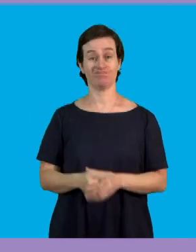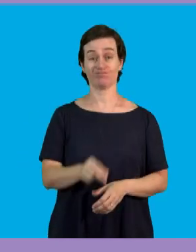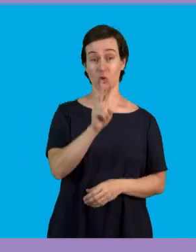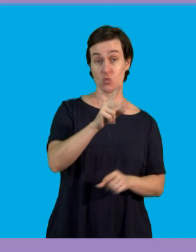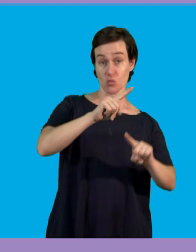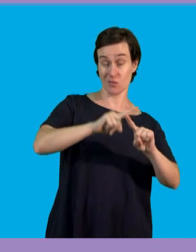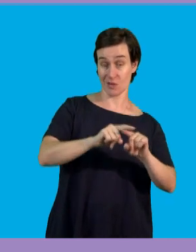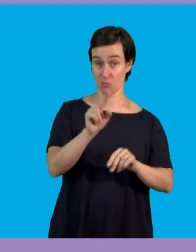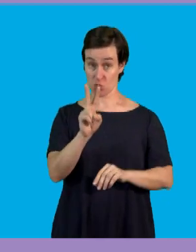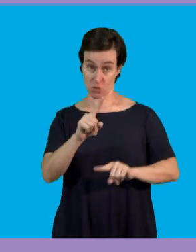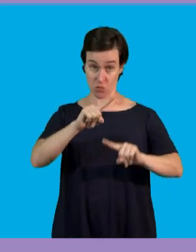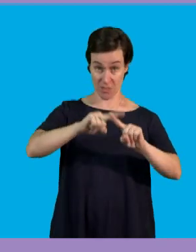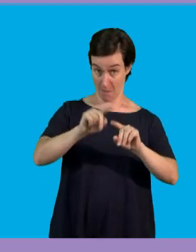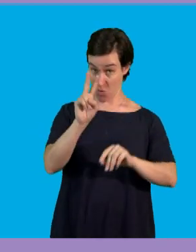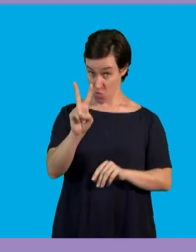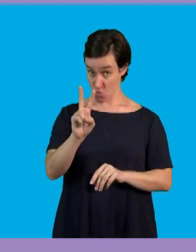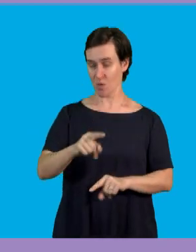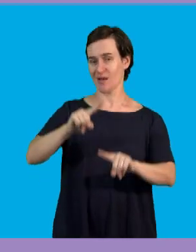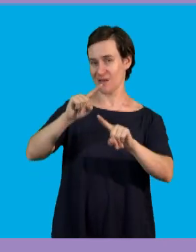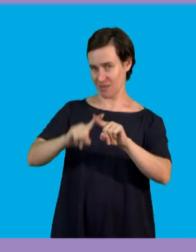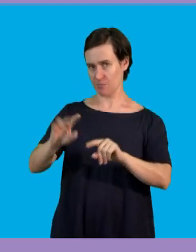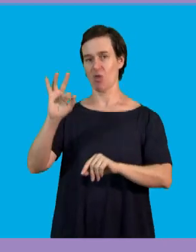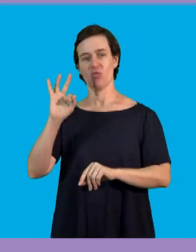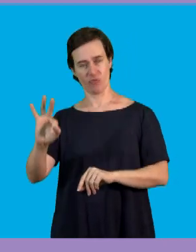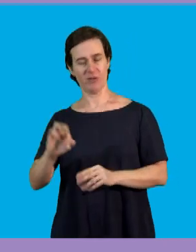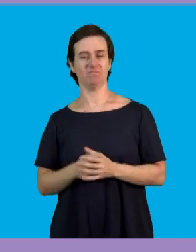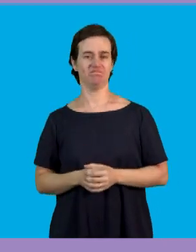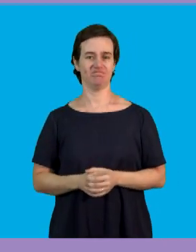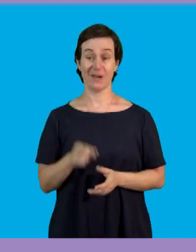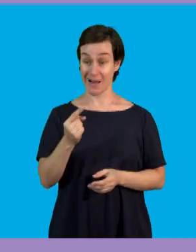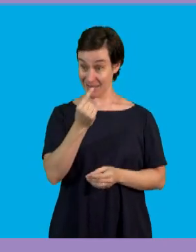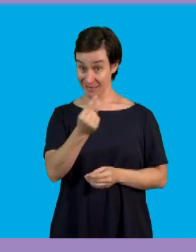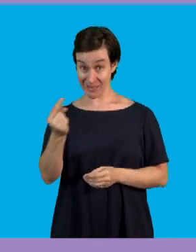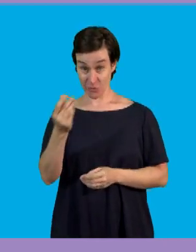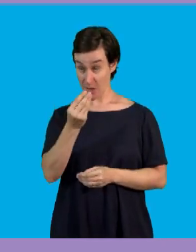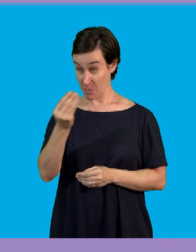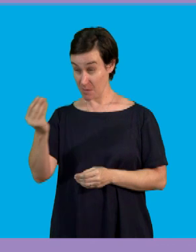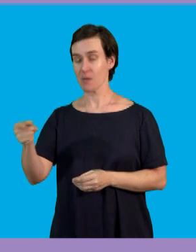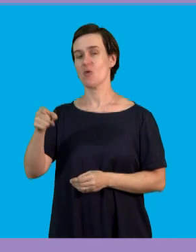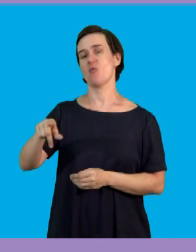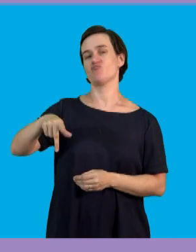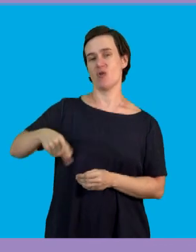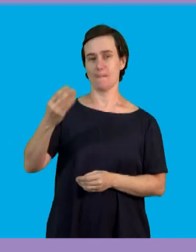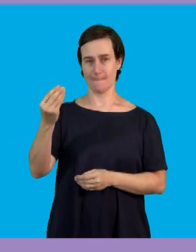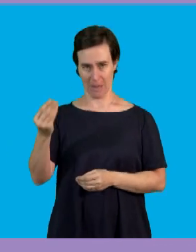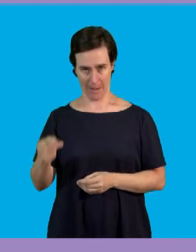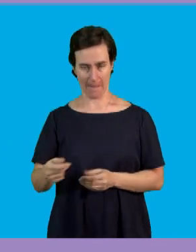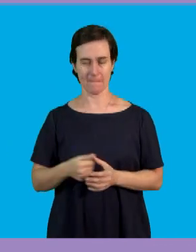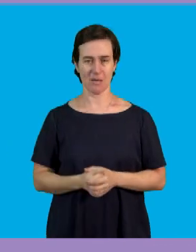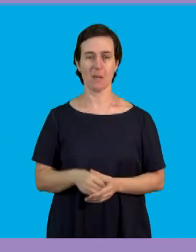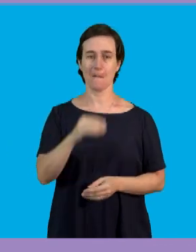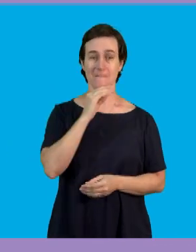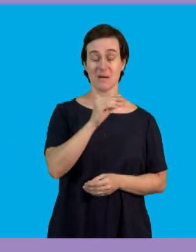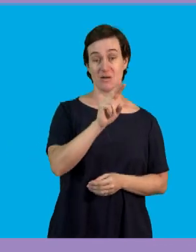It's 2 multiplied by 2 multiplied by 2 multiplied by 3. And that is 24